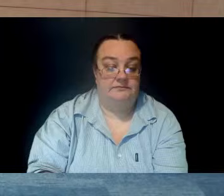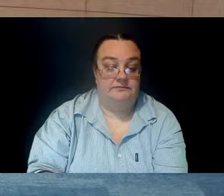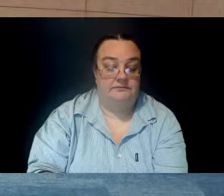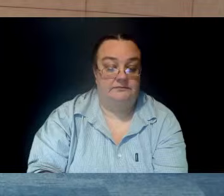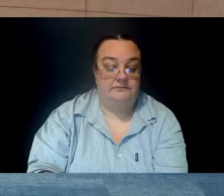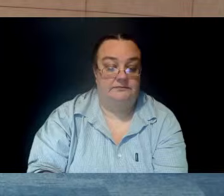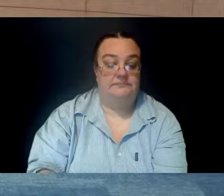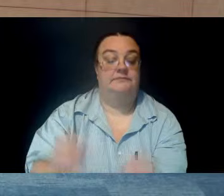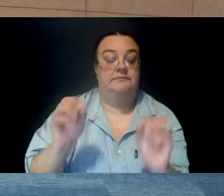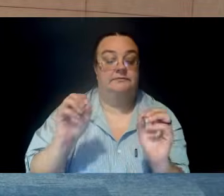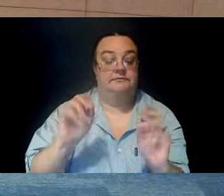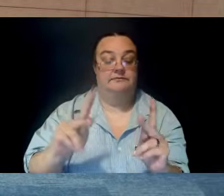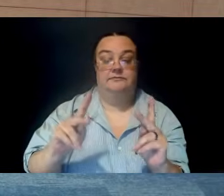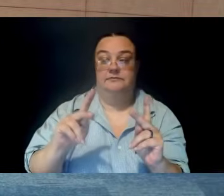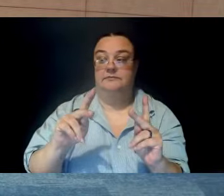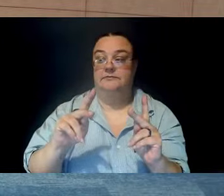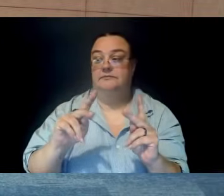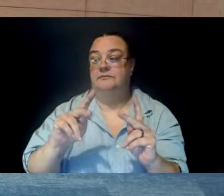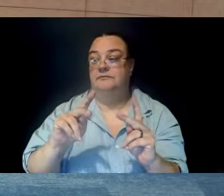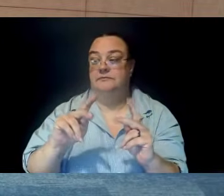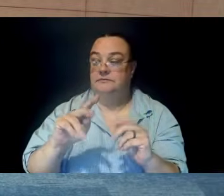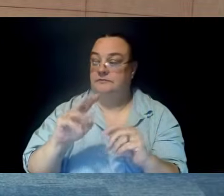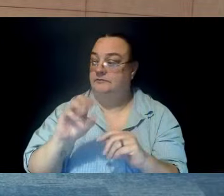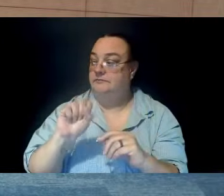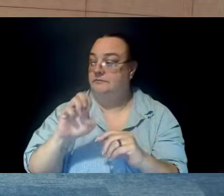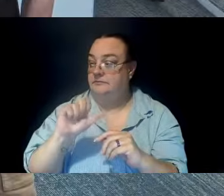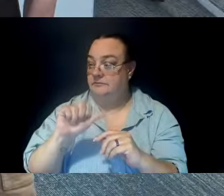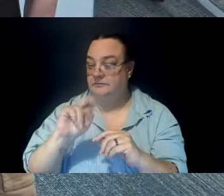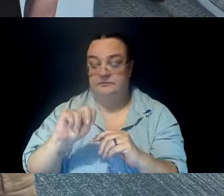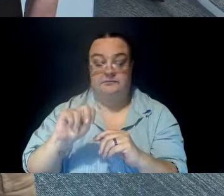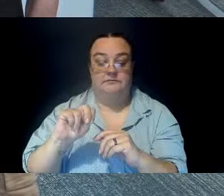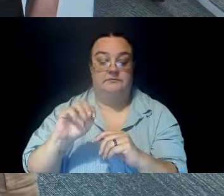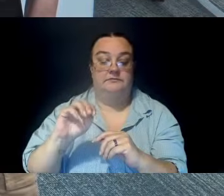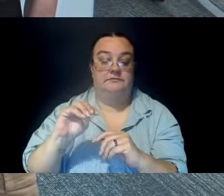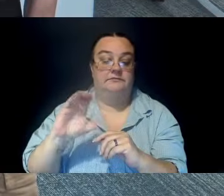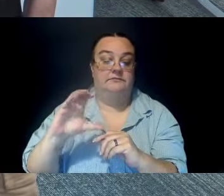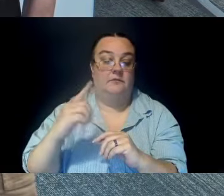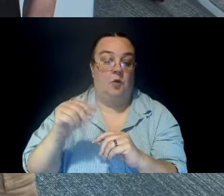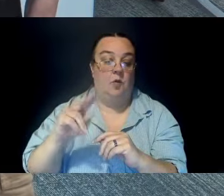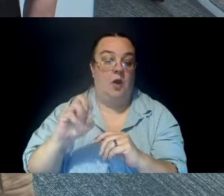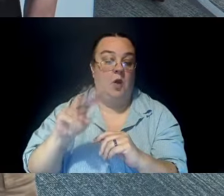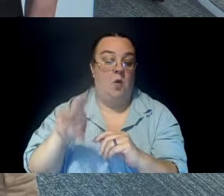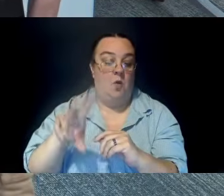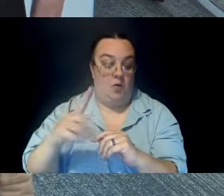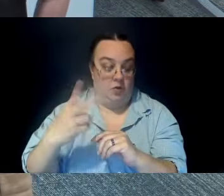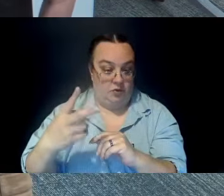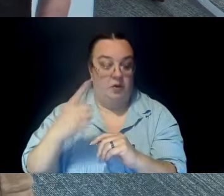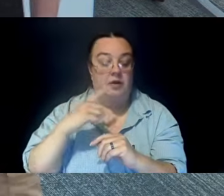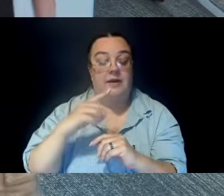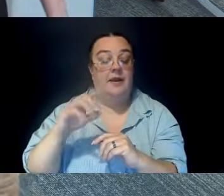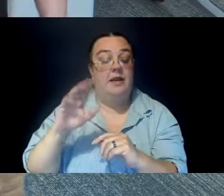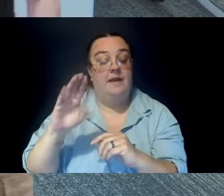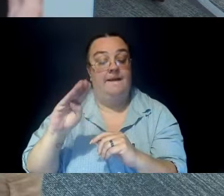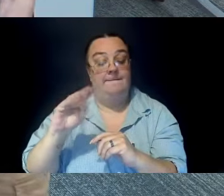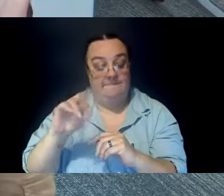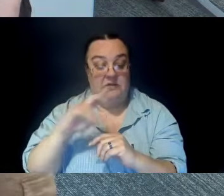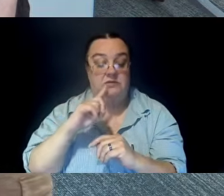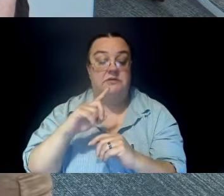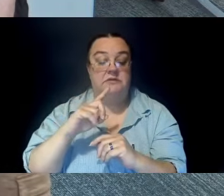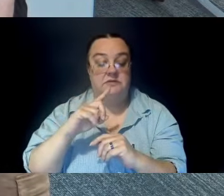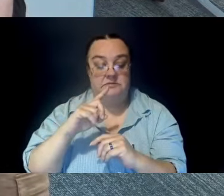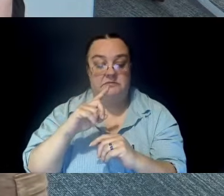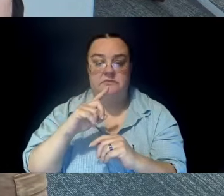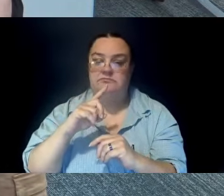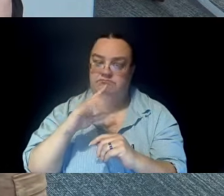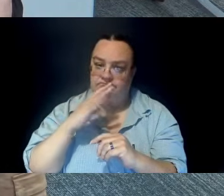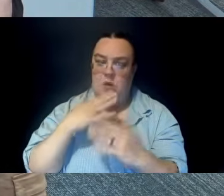Okay. Award 2, showing me why Award 2. Mayor, that was elegant, and it was complete thought, and I followed.